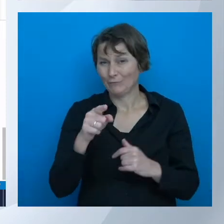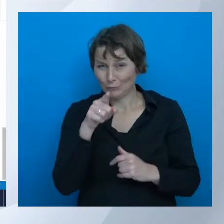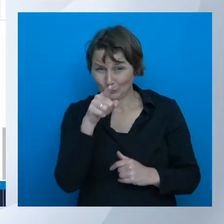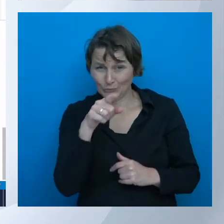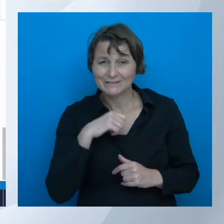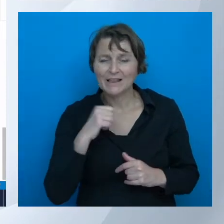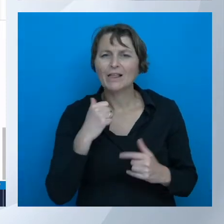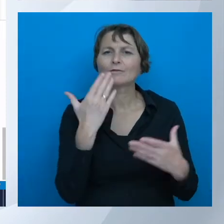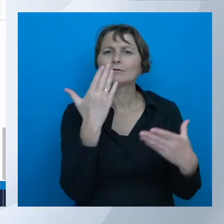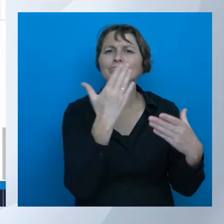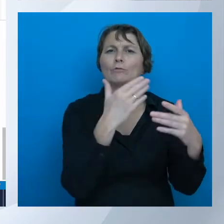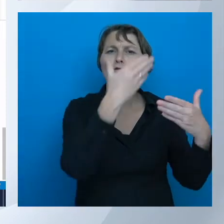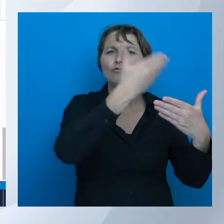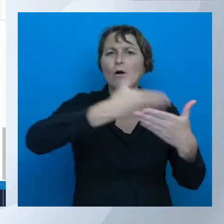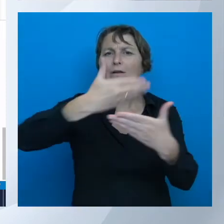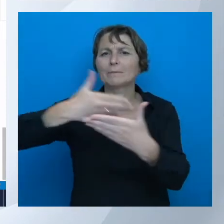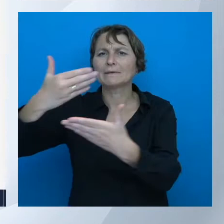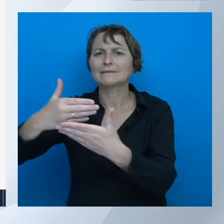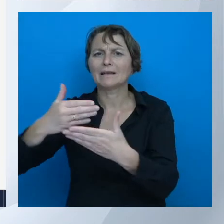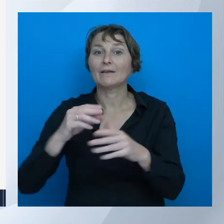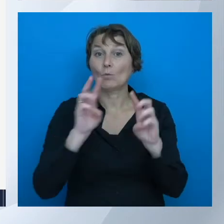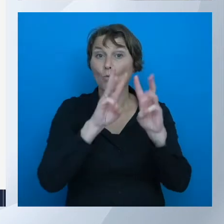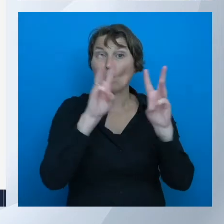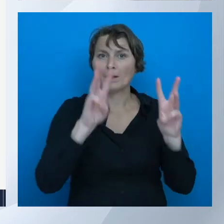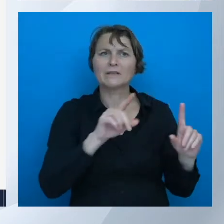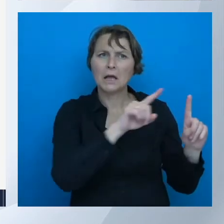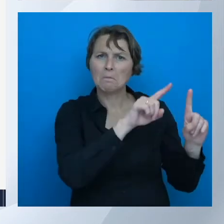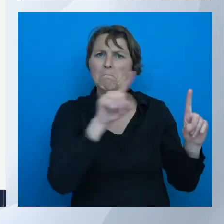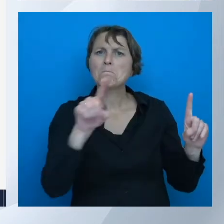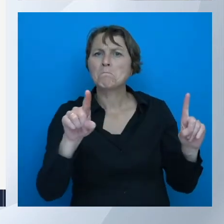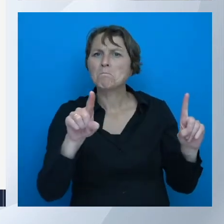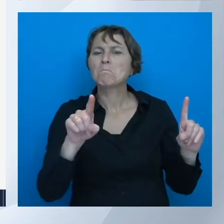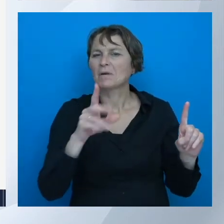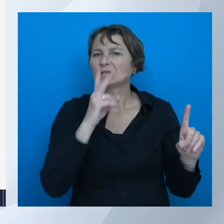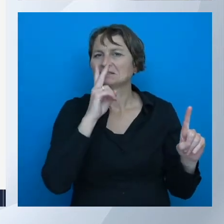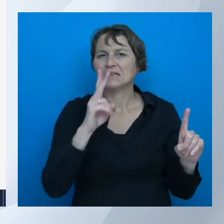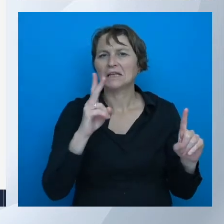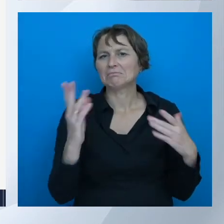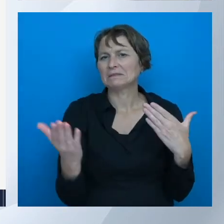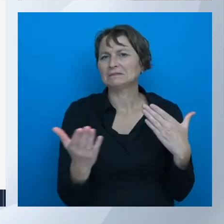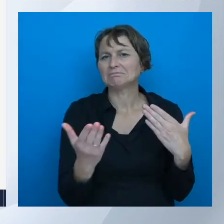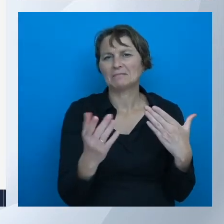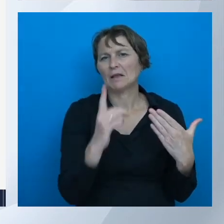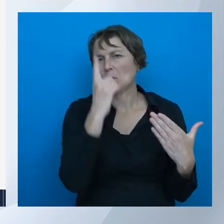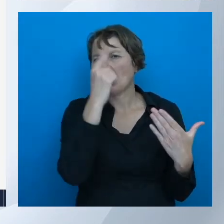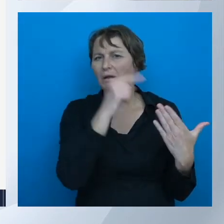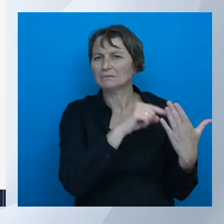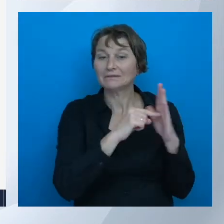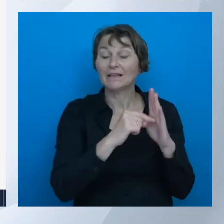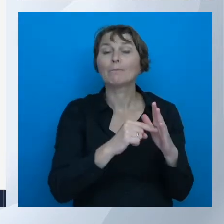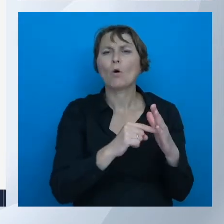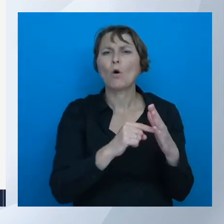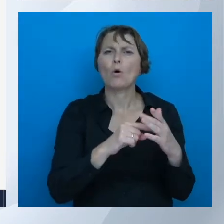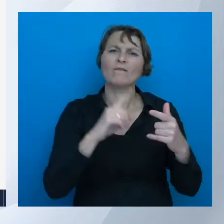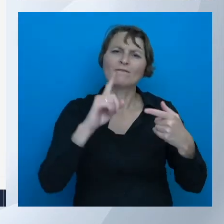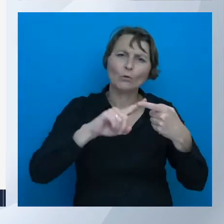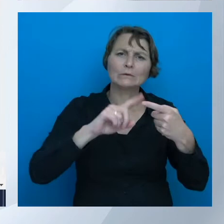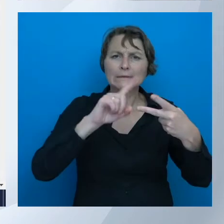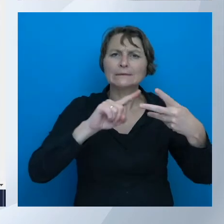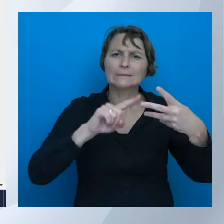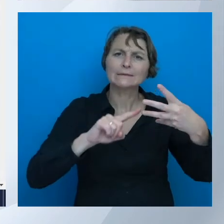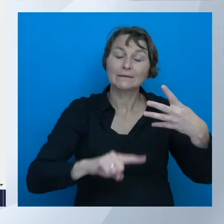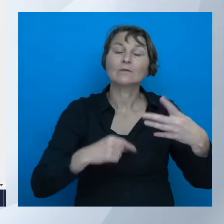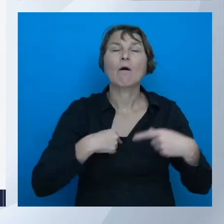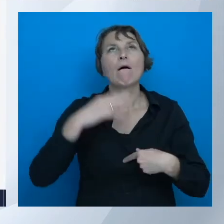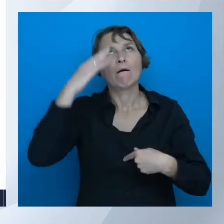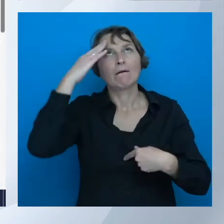will render for you a sample explaining all the things that you'll need to do to start working with React.